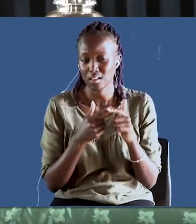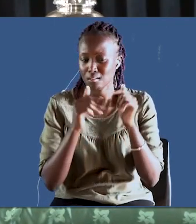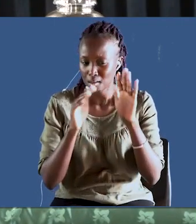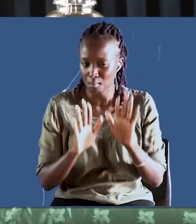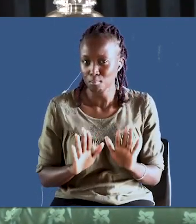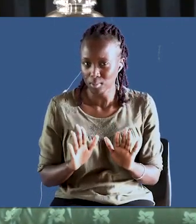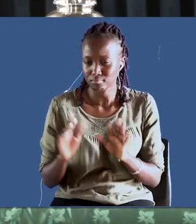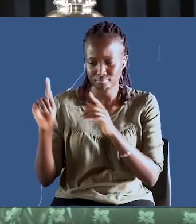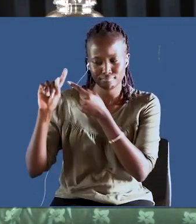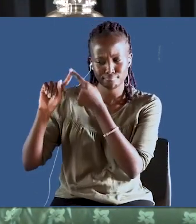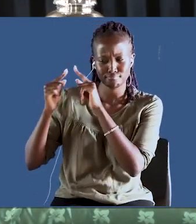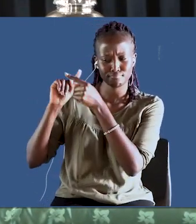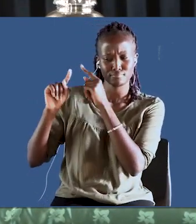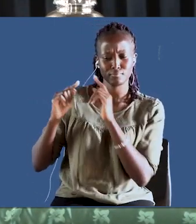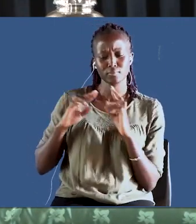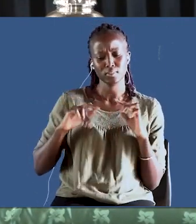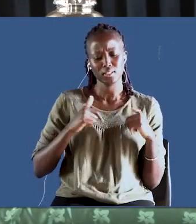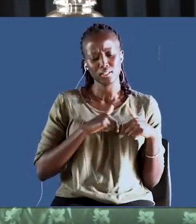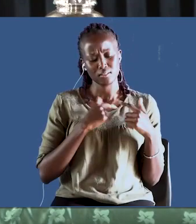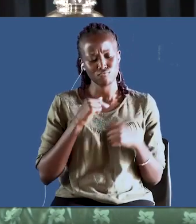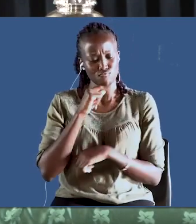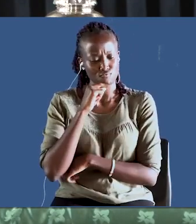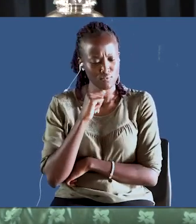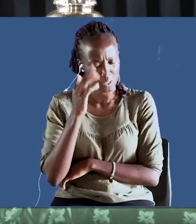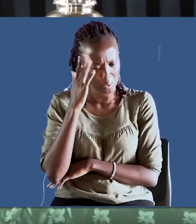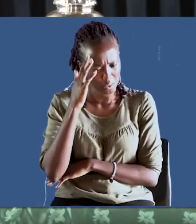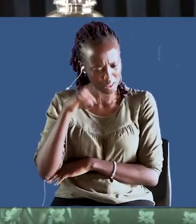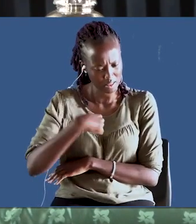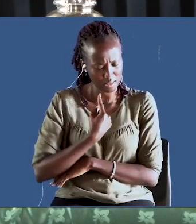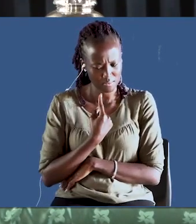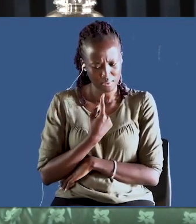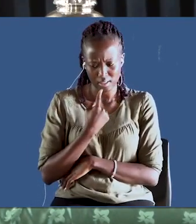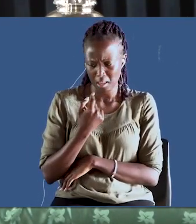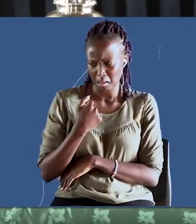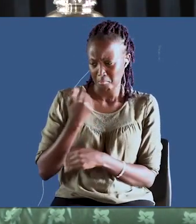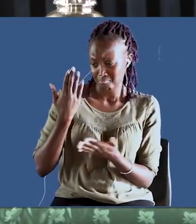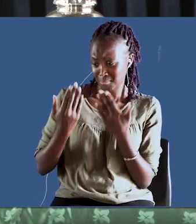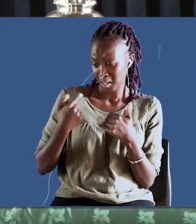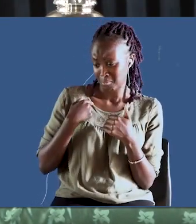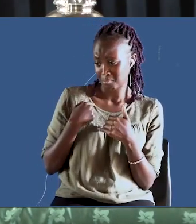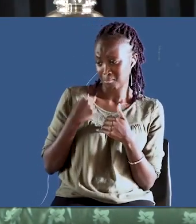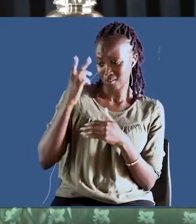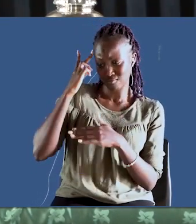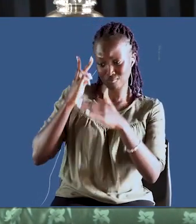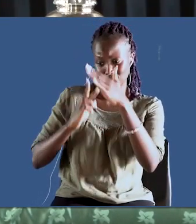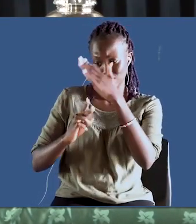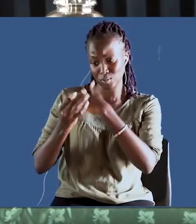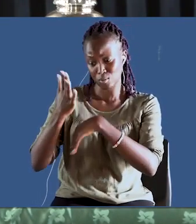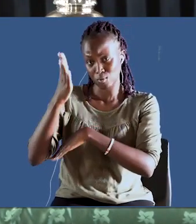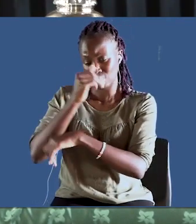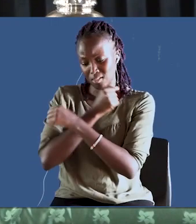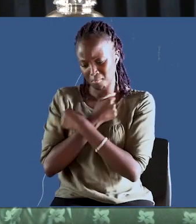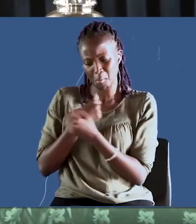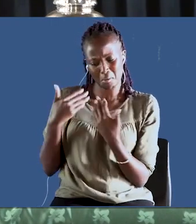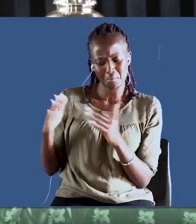the drawing board after searching yourselves and considering your ways and asking, have I lost the vision of